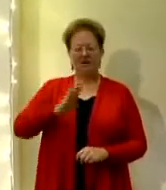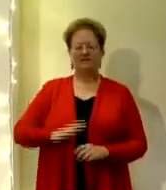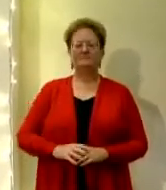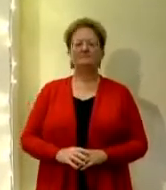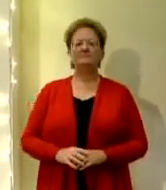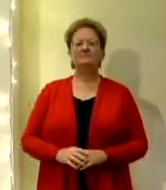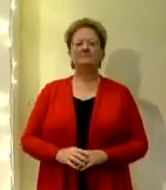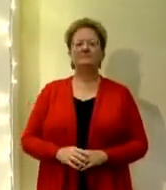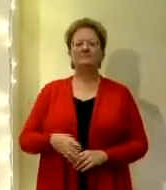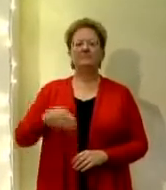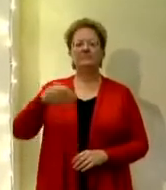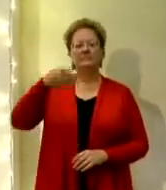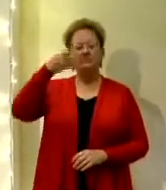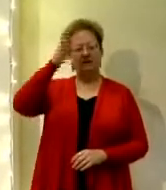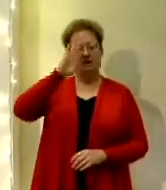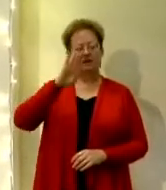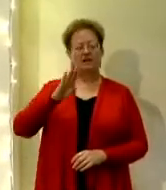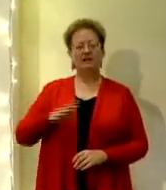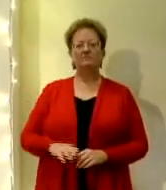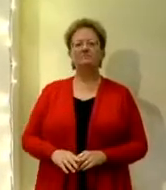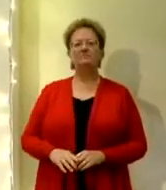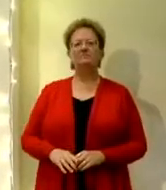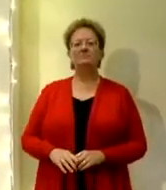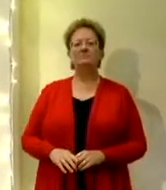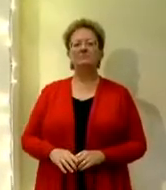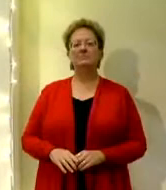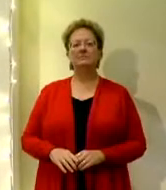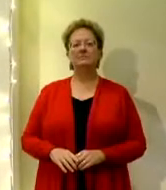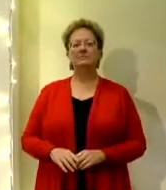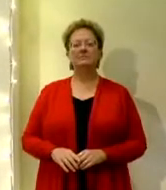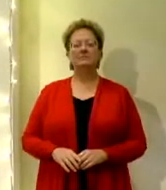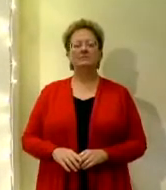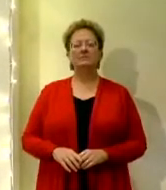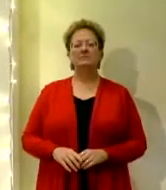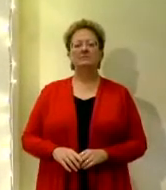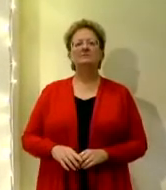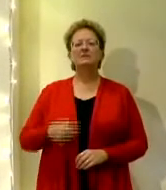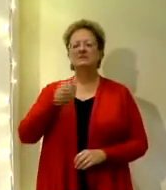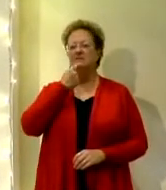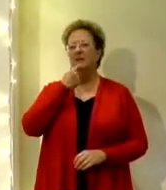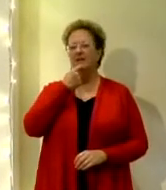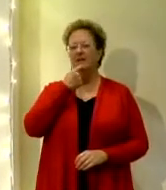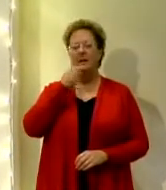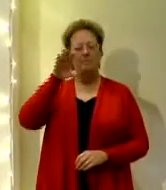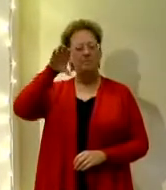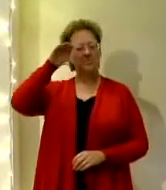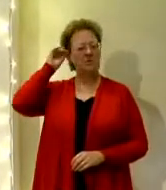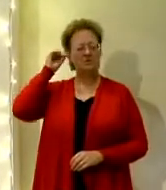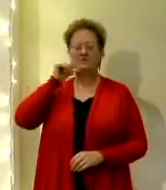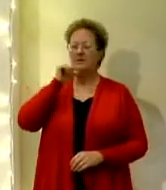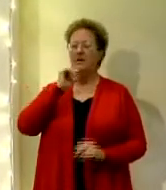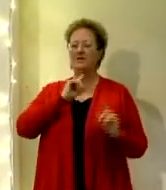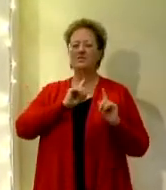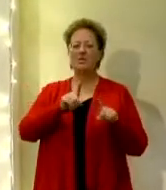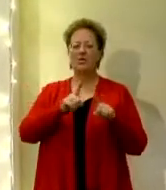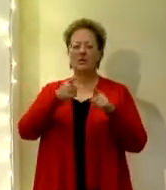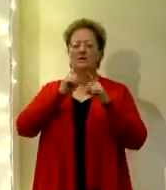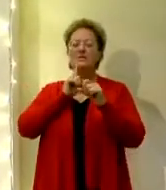And God, in that moment, saw him and said, Moses, you're not going to go into the Promised